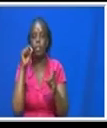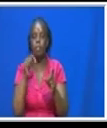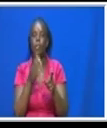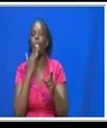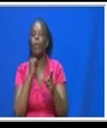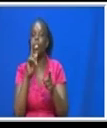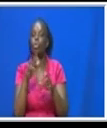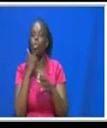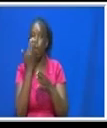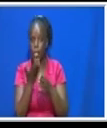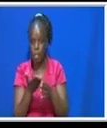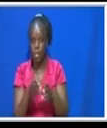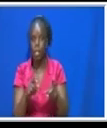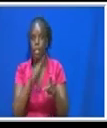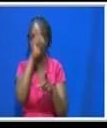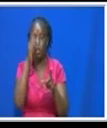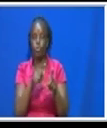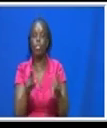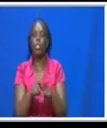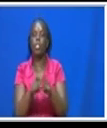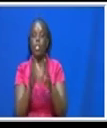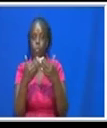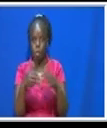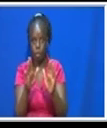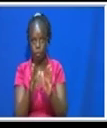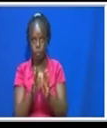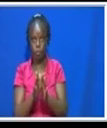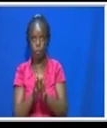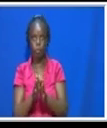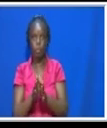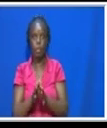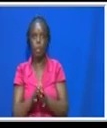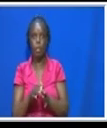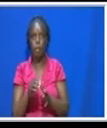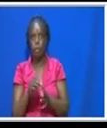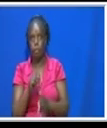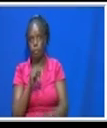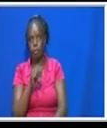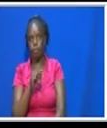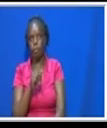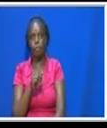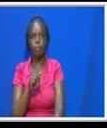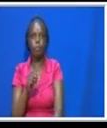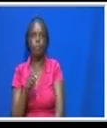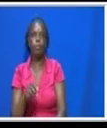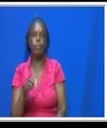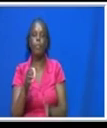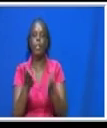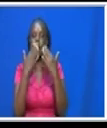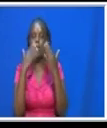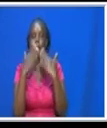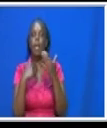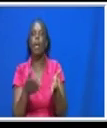to answer the question in the same way. Now let us look at answers to this question. We have air